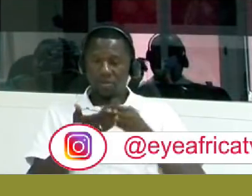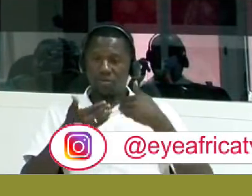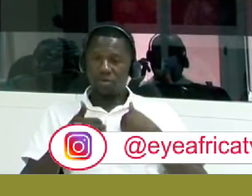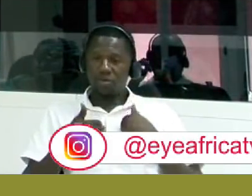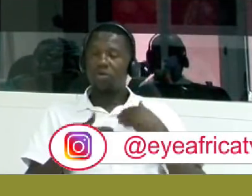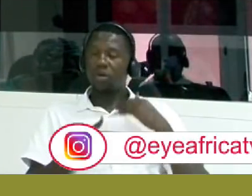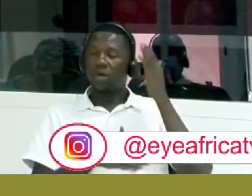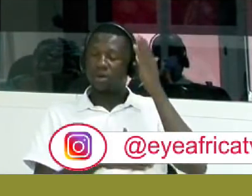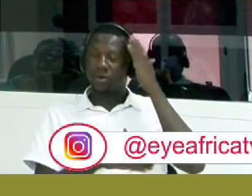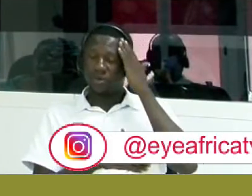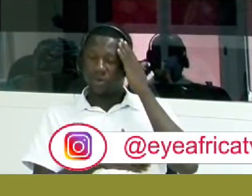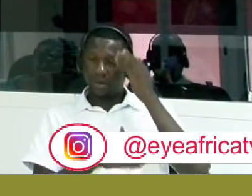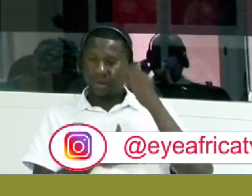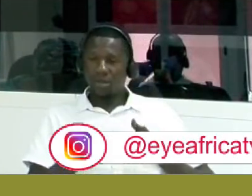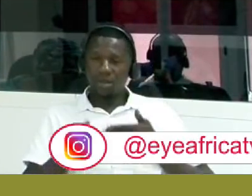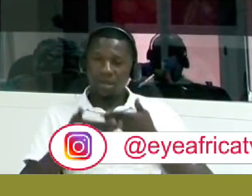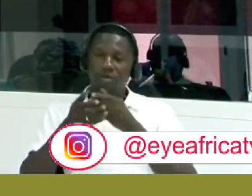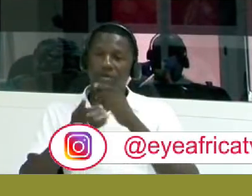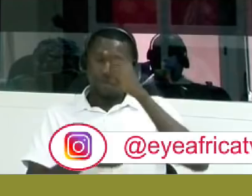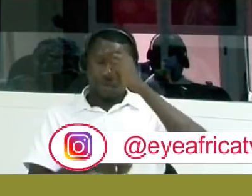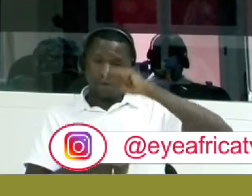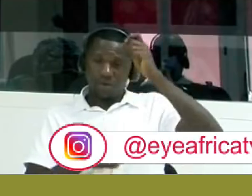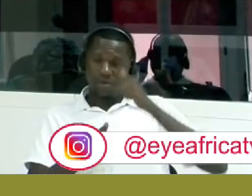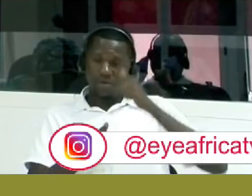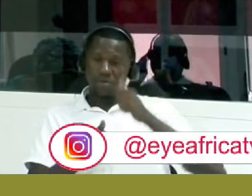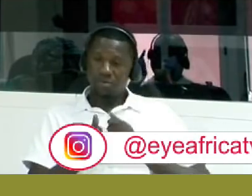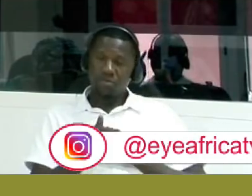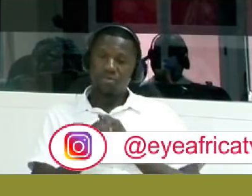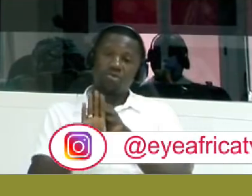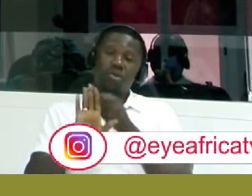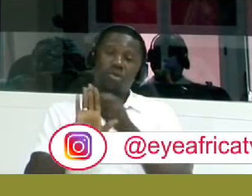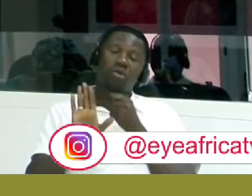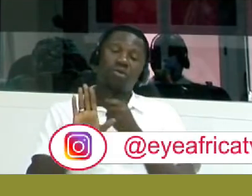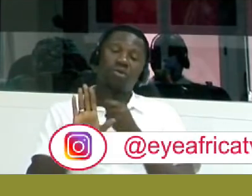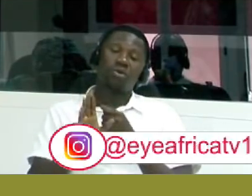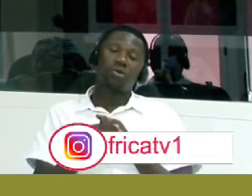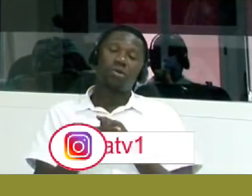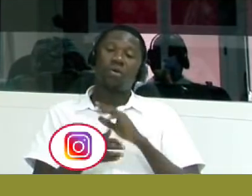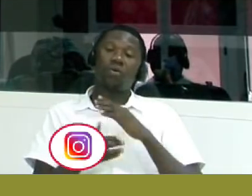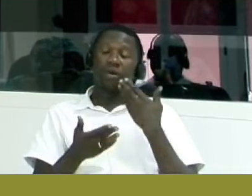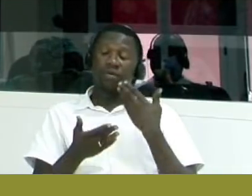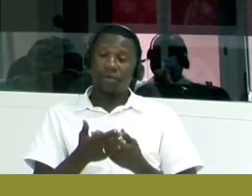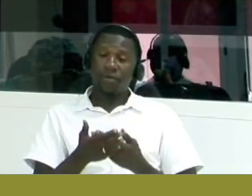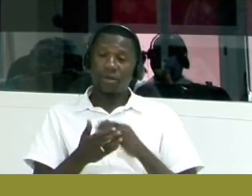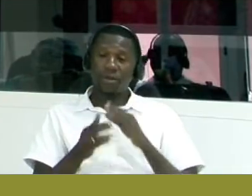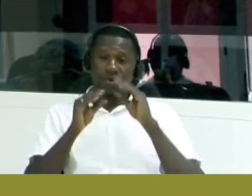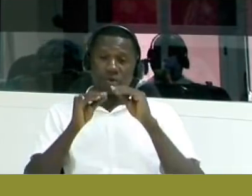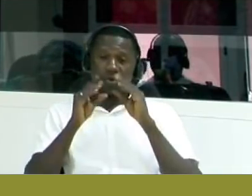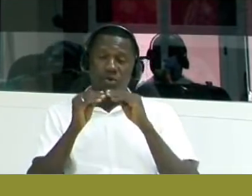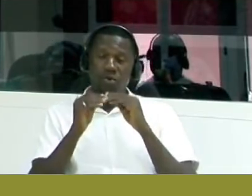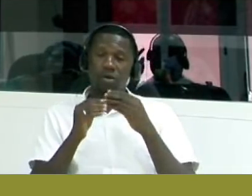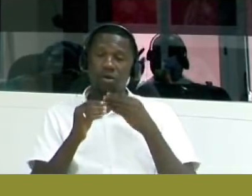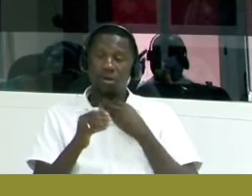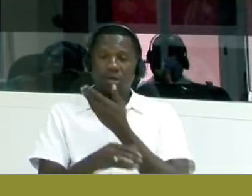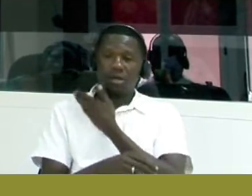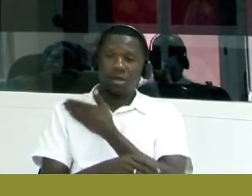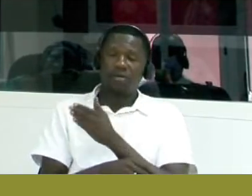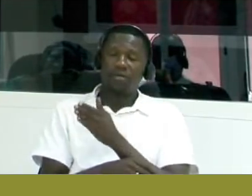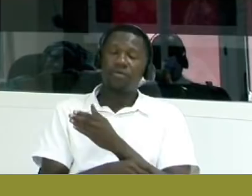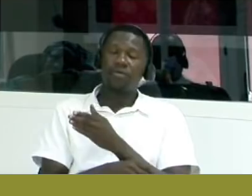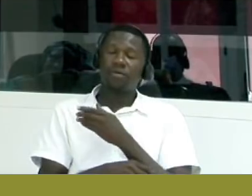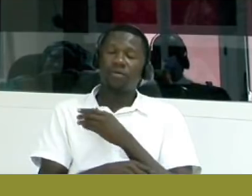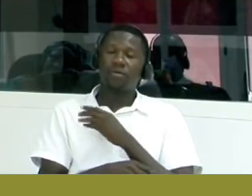aware and I can provide you with police protection. And once I finished talking, I left the campus and came back to